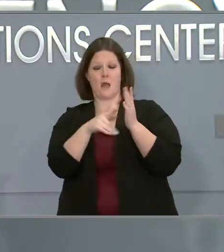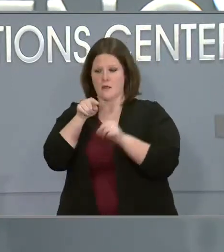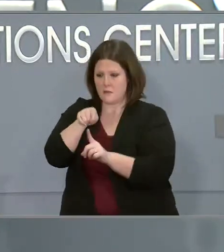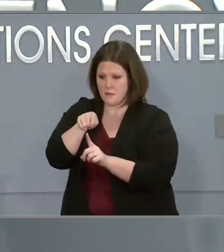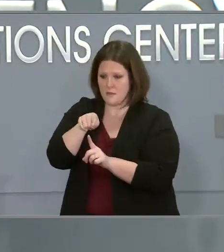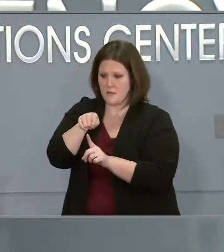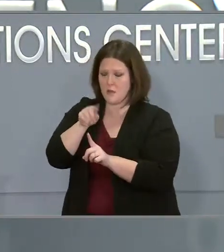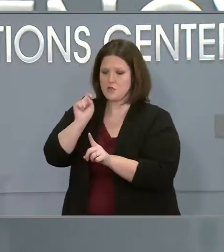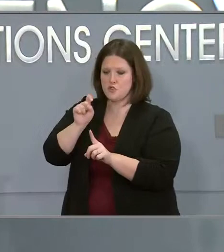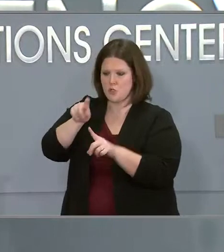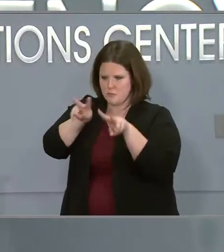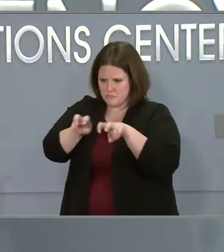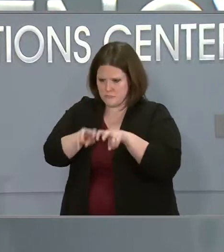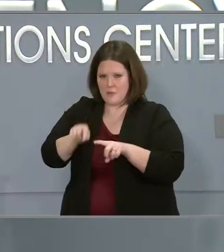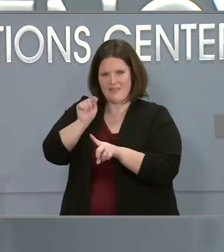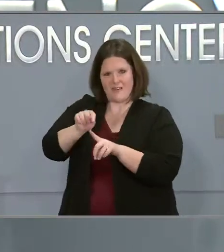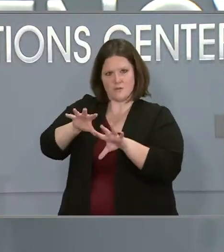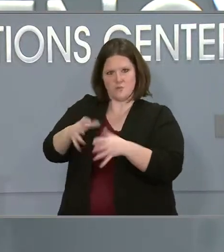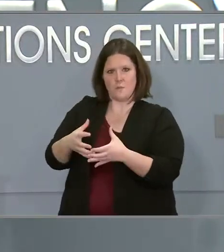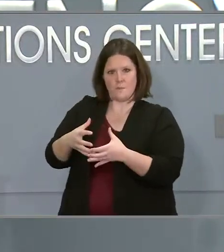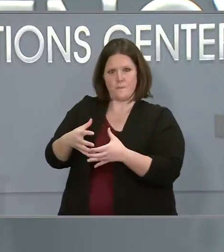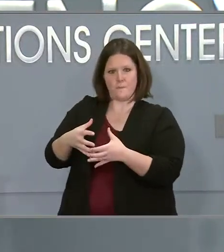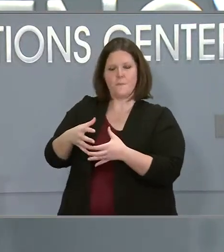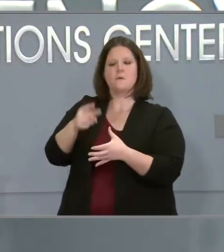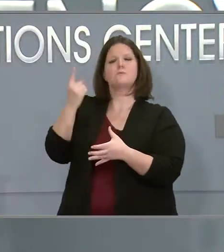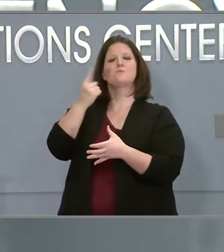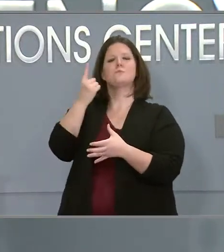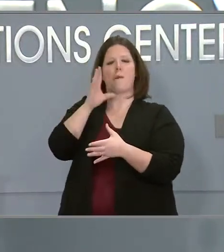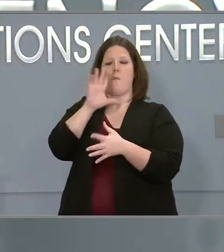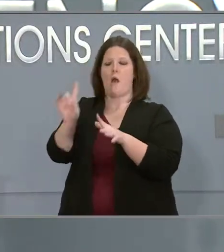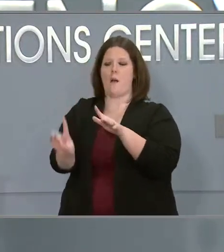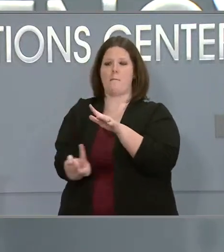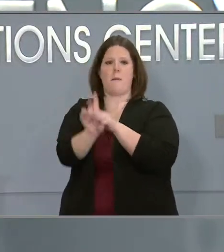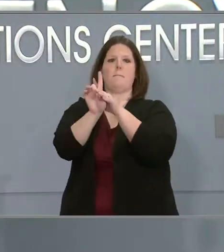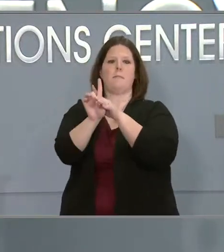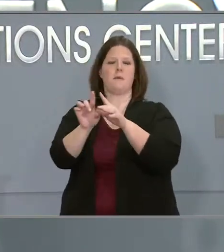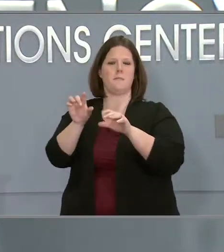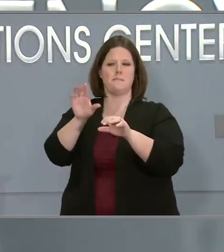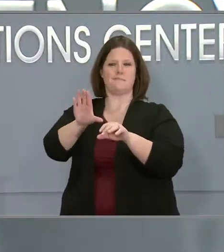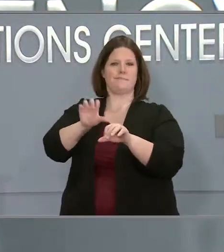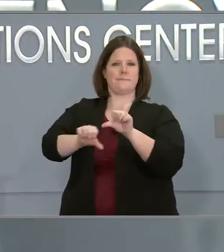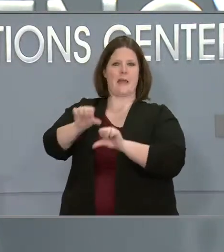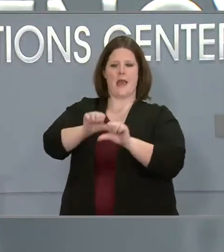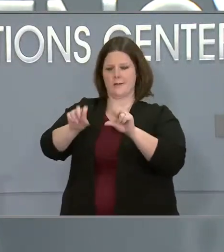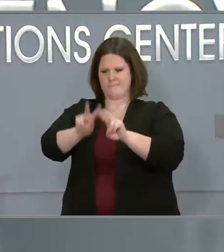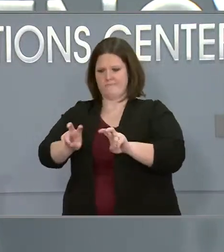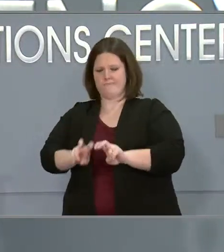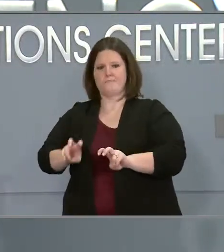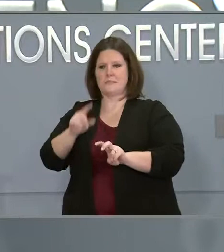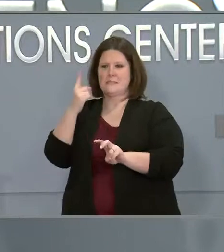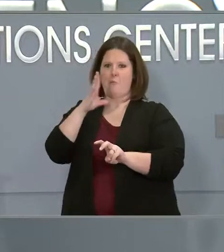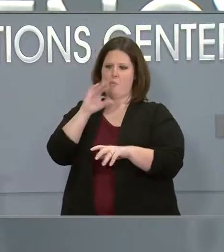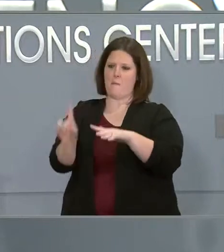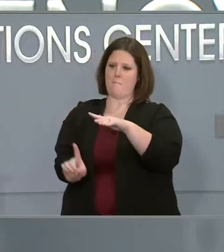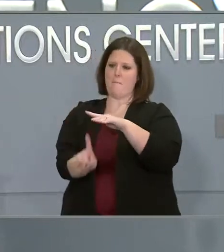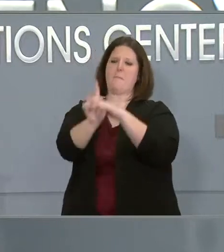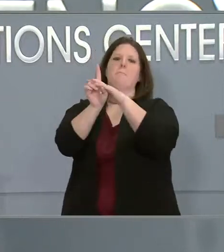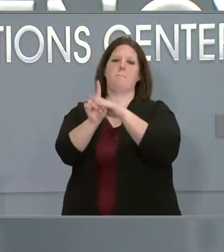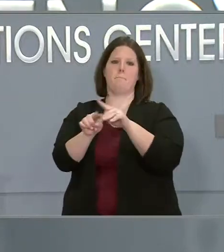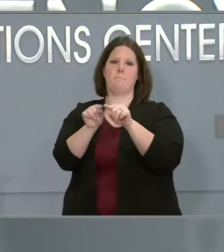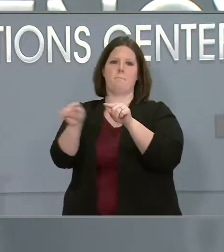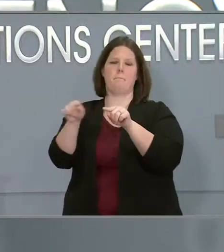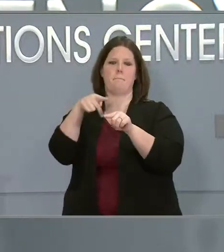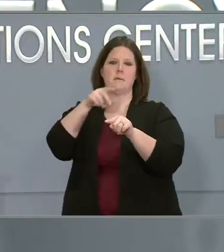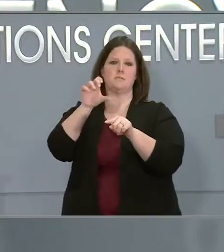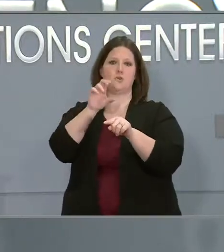should be sequencing. So I do think that we are going to be looking for this particular signal that it gives off on a PCR test and doing a lot